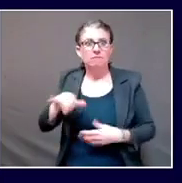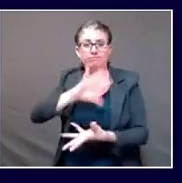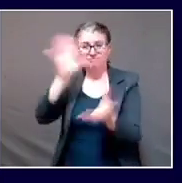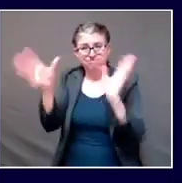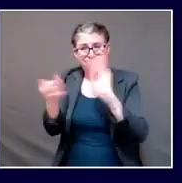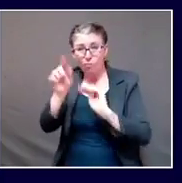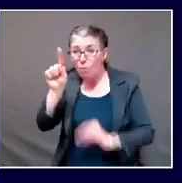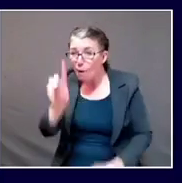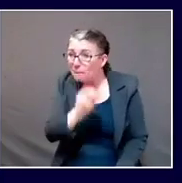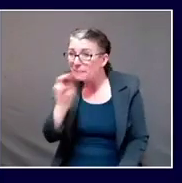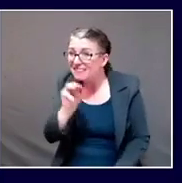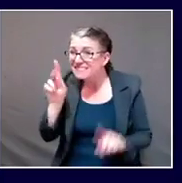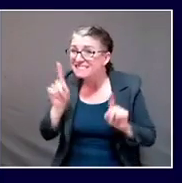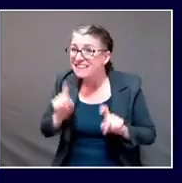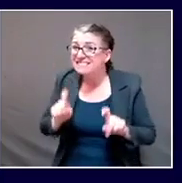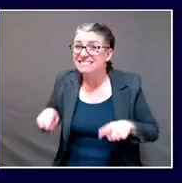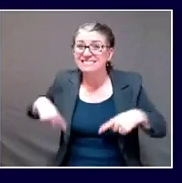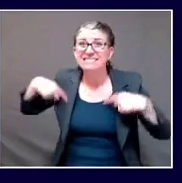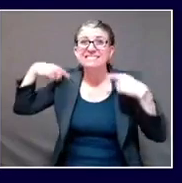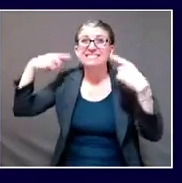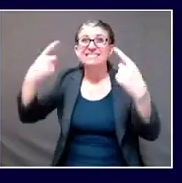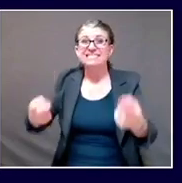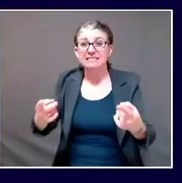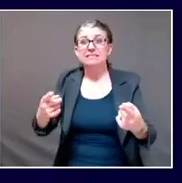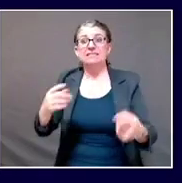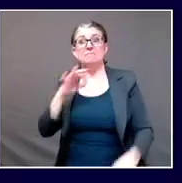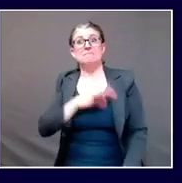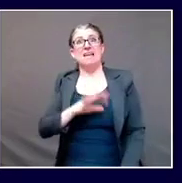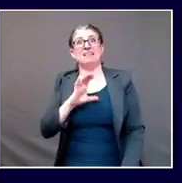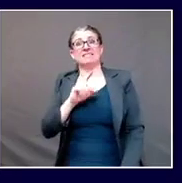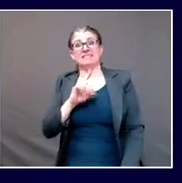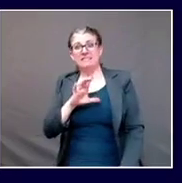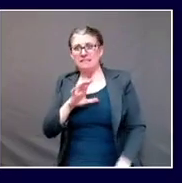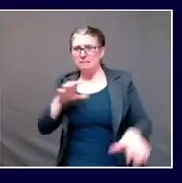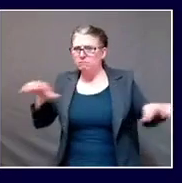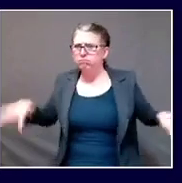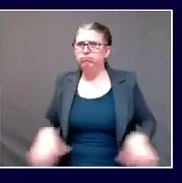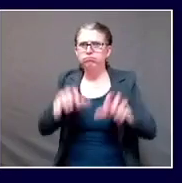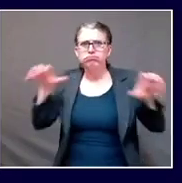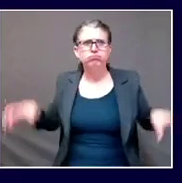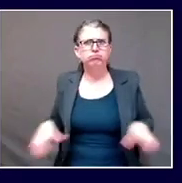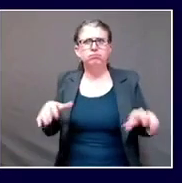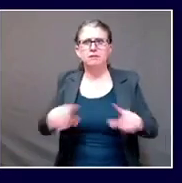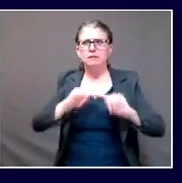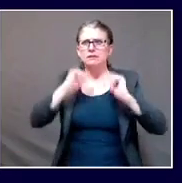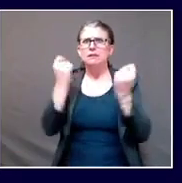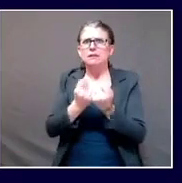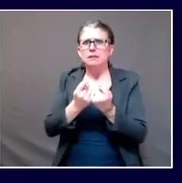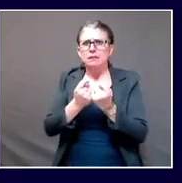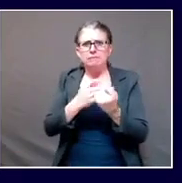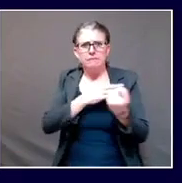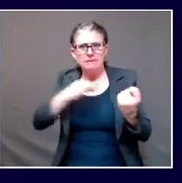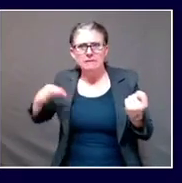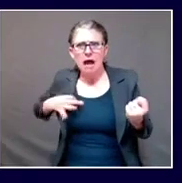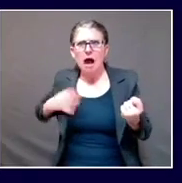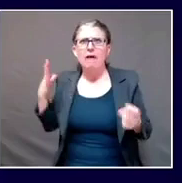has continued to make sure that we are able to review those results and stay on top of where things stand.